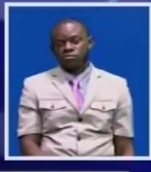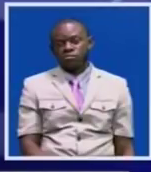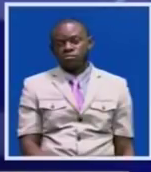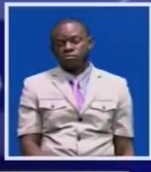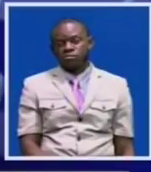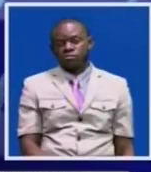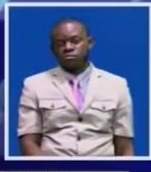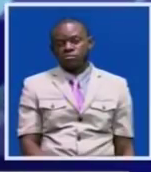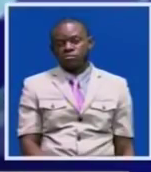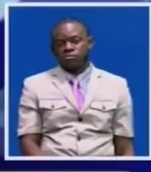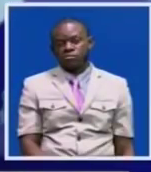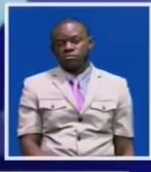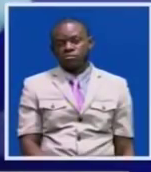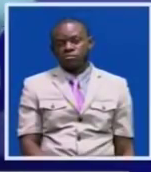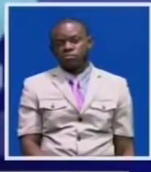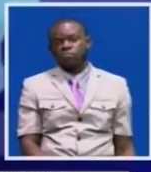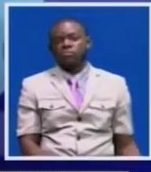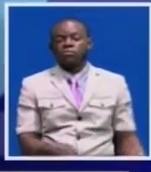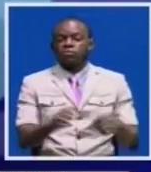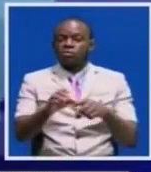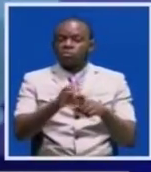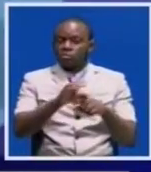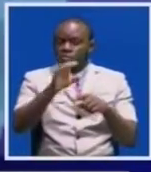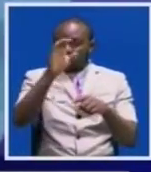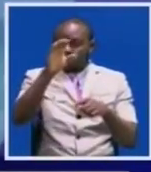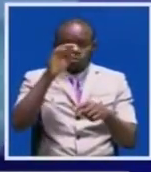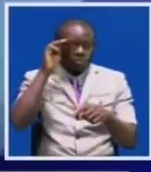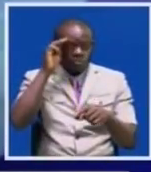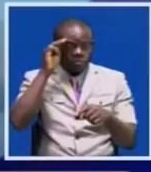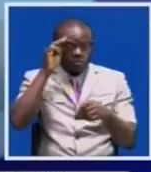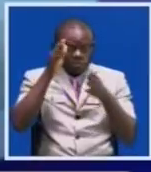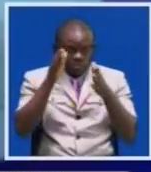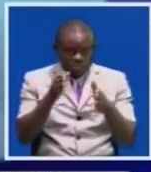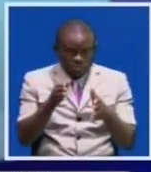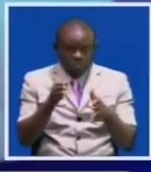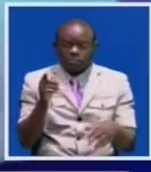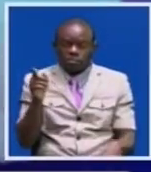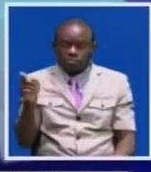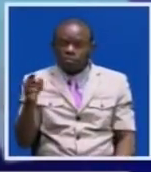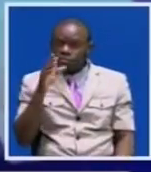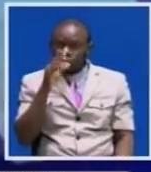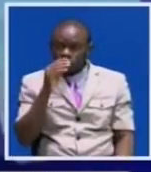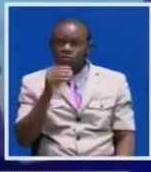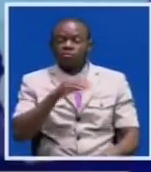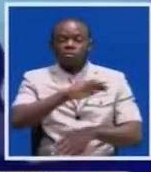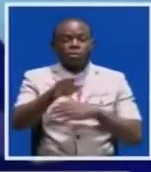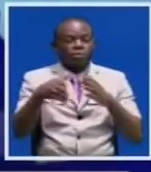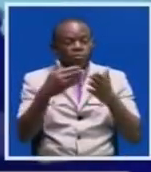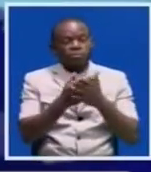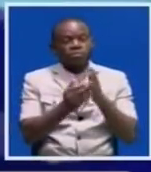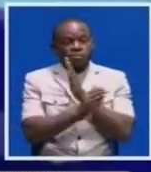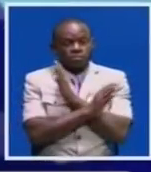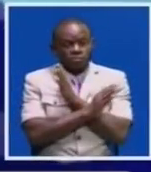And Copperbelt Province Minister Japhet Mwakalombe says it is the duty and responsibility of every Zambian to be